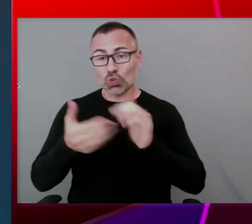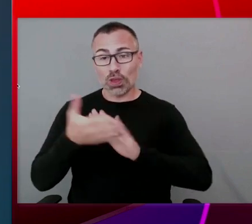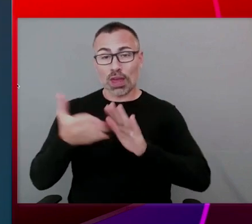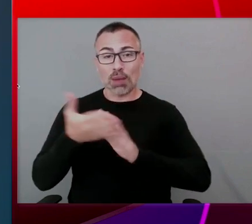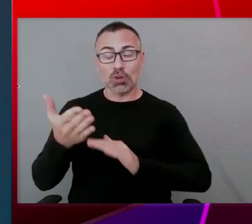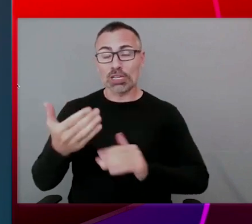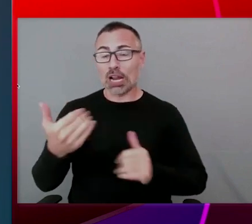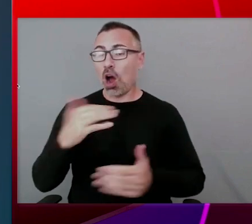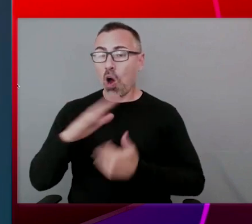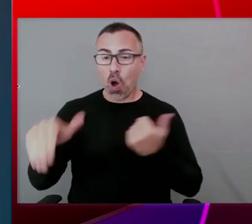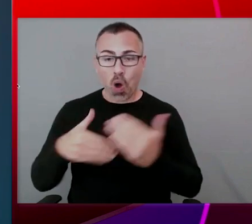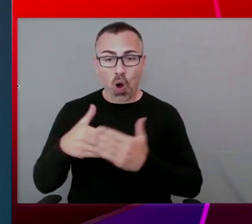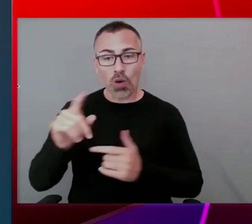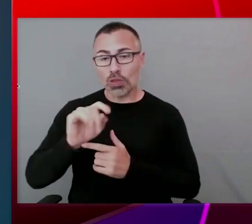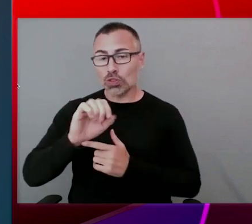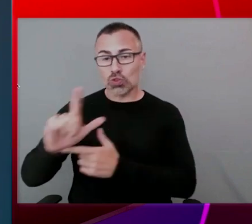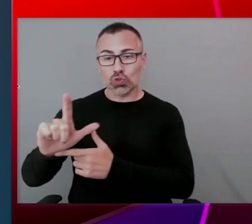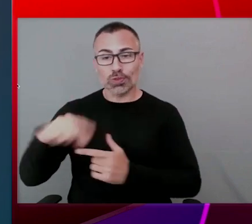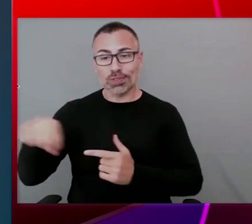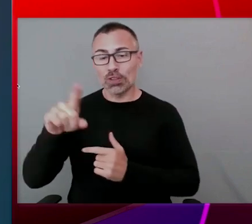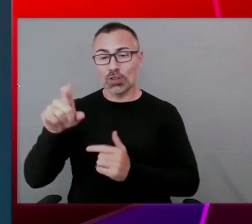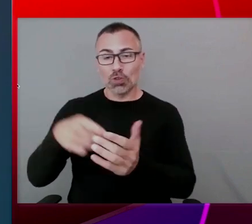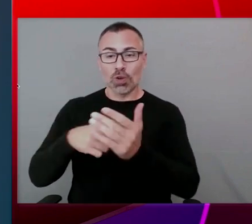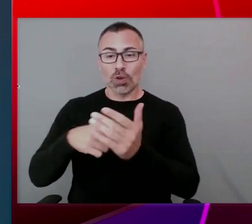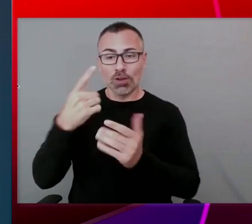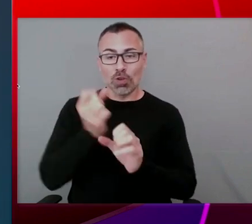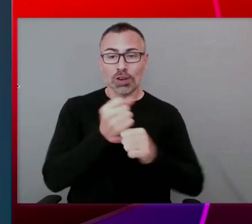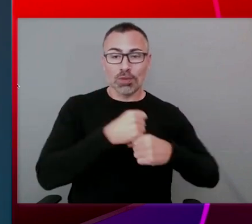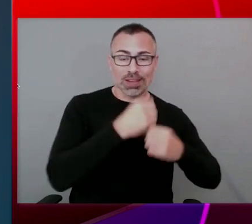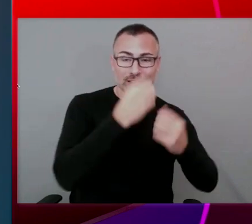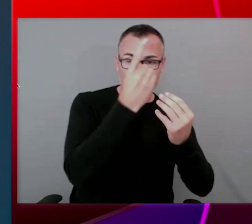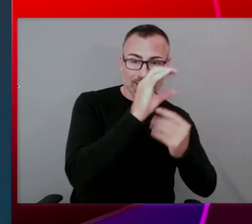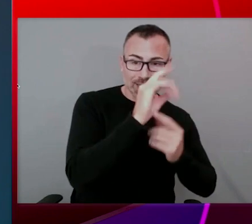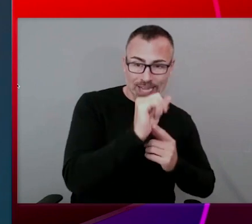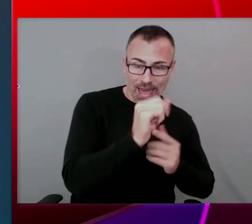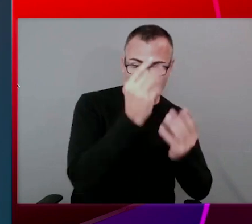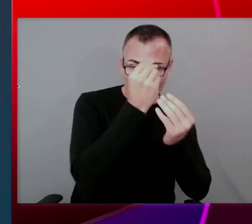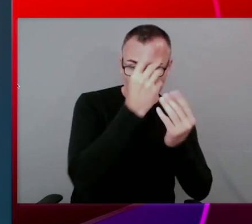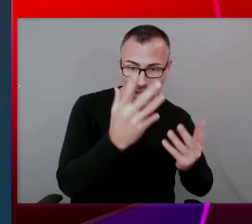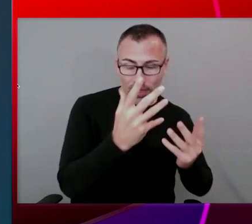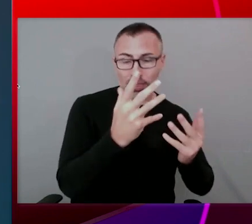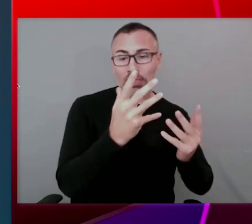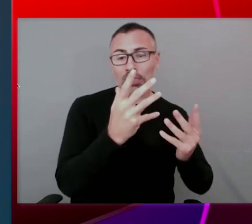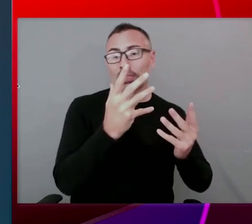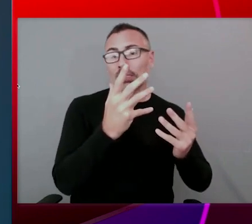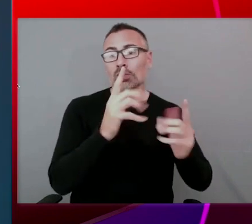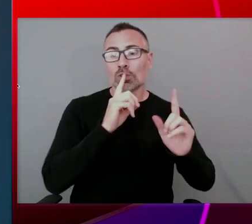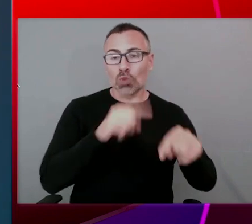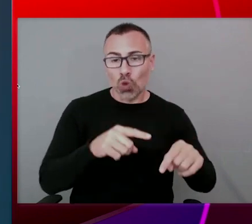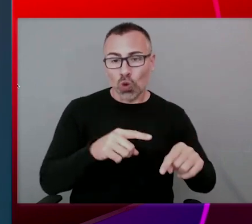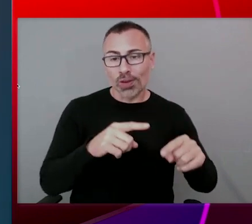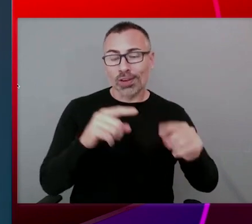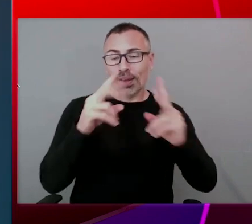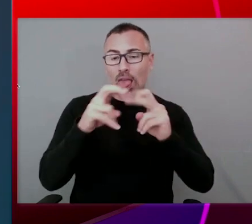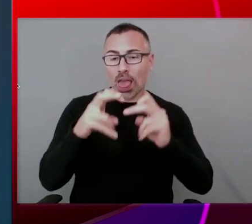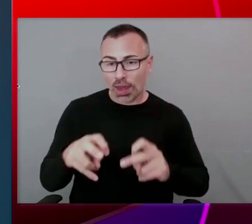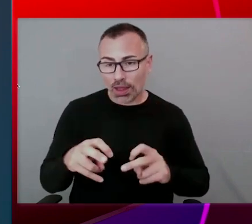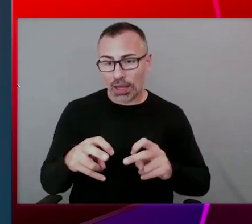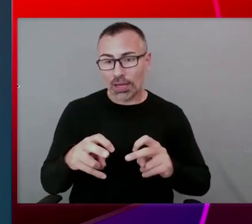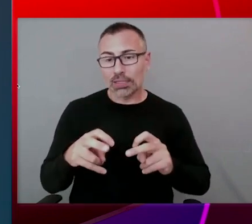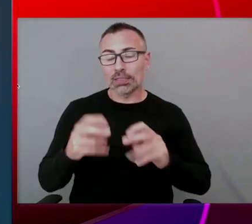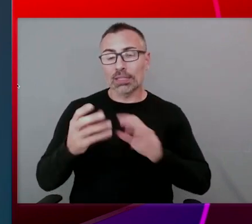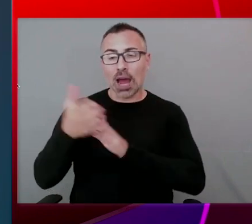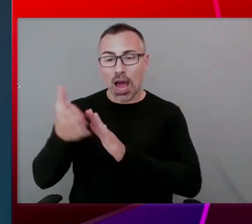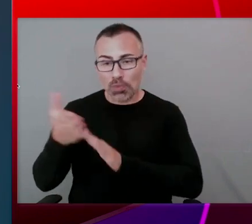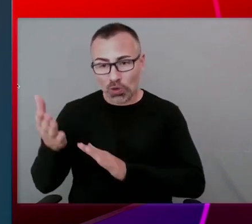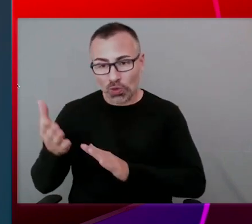need to completely prepare data, from data import to analysis to the data preparation, cleaning,